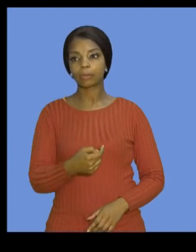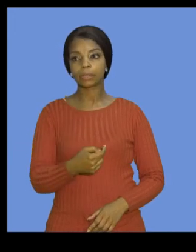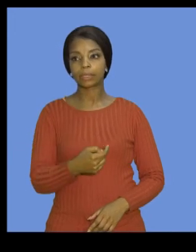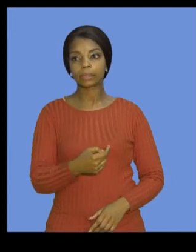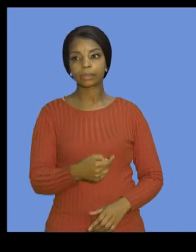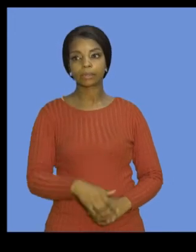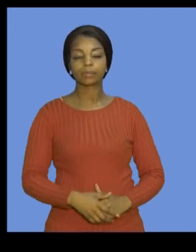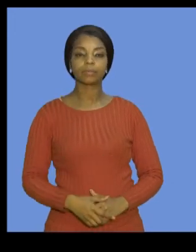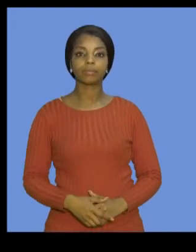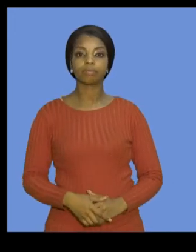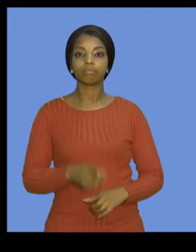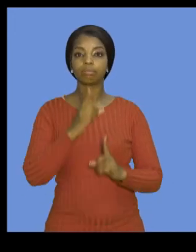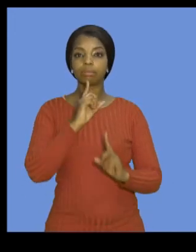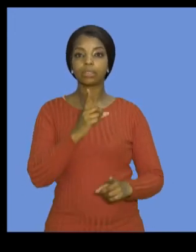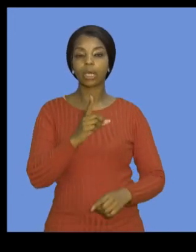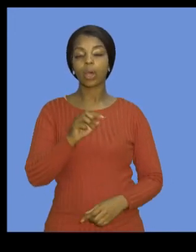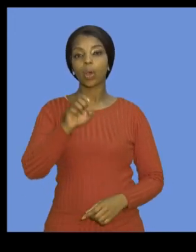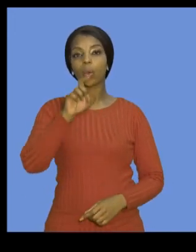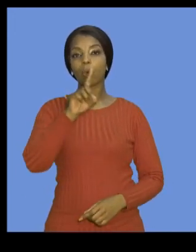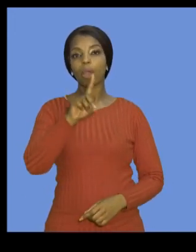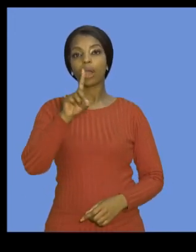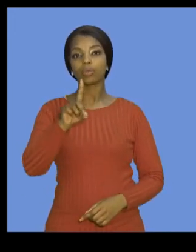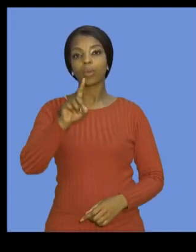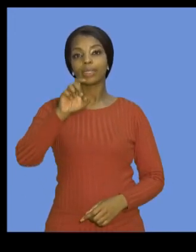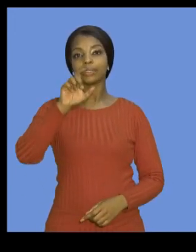117,000. So this will be equals to